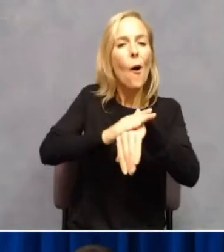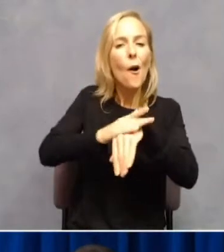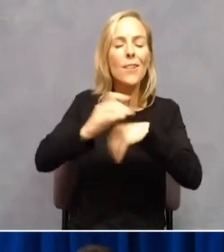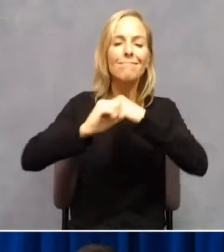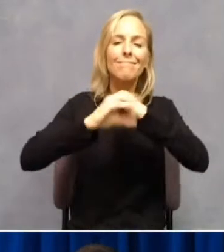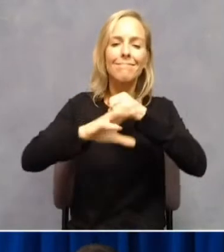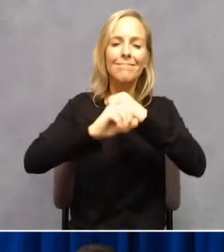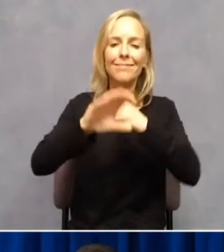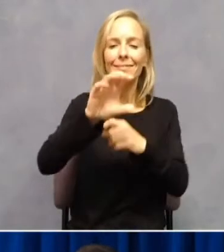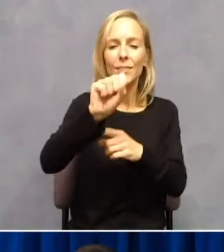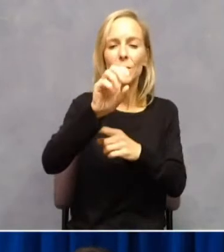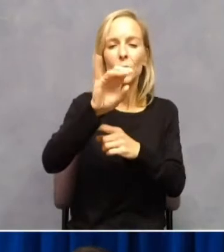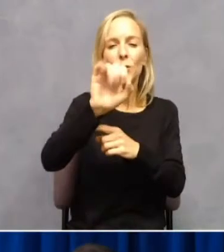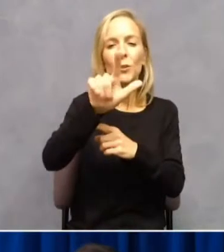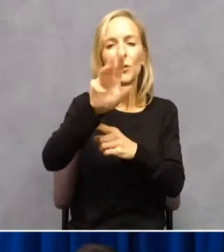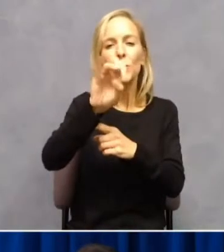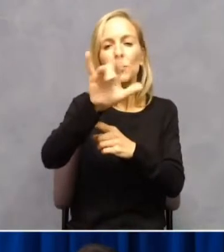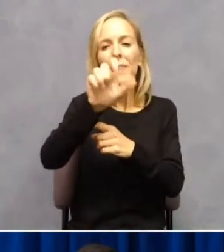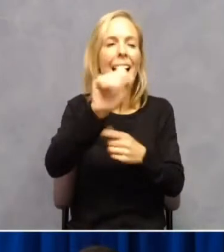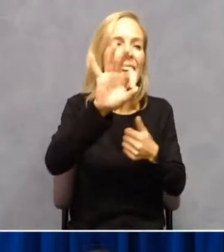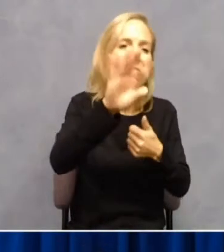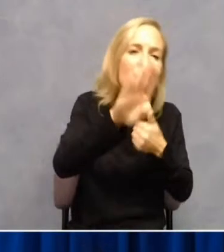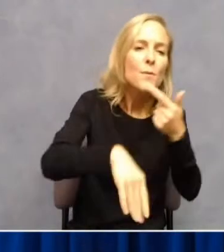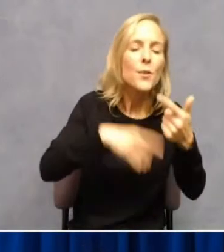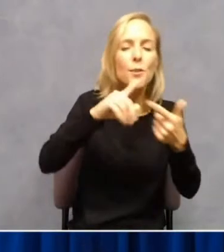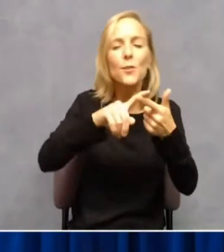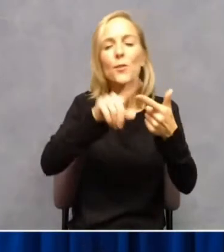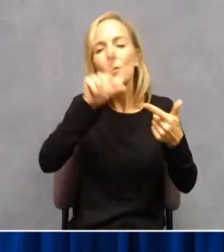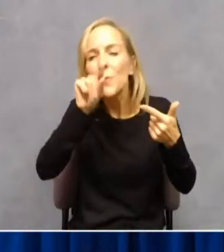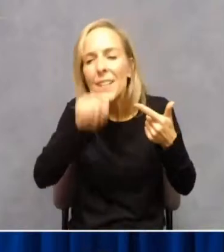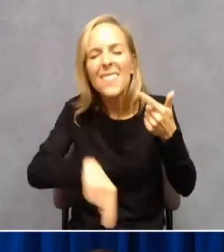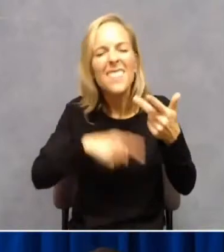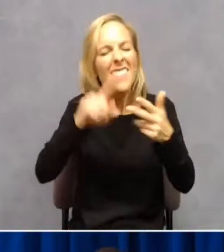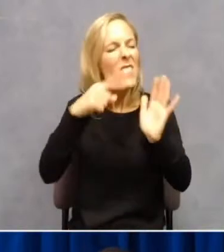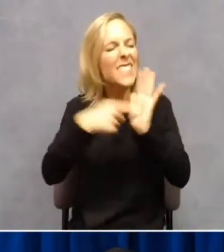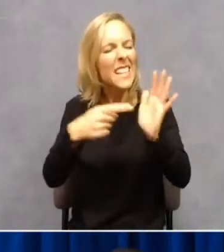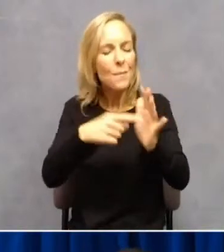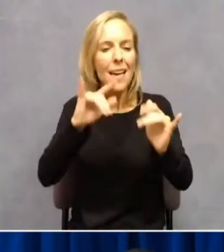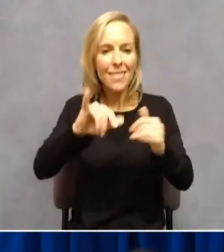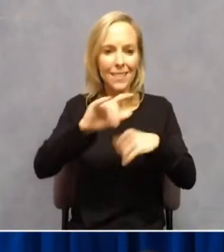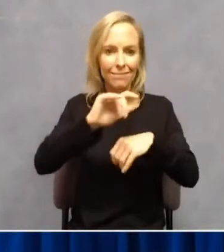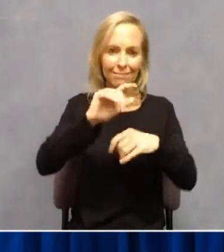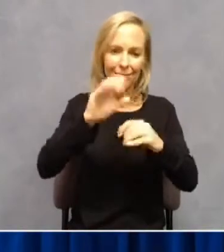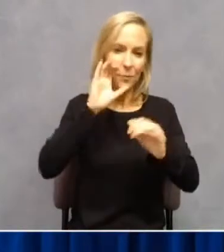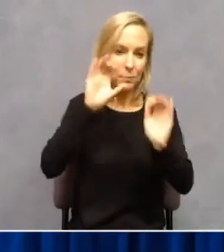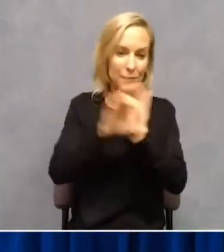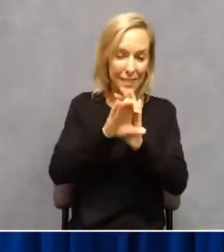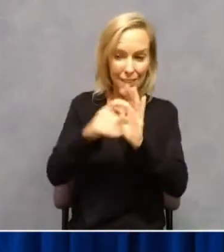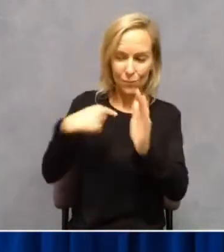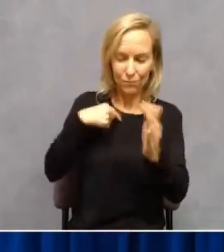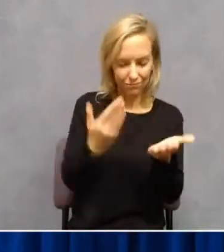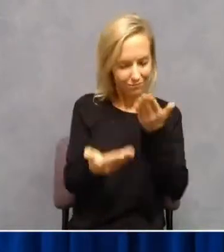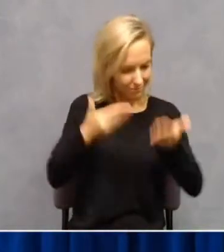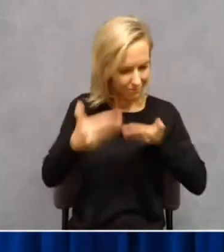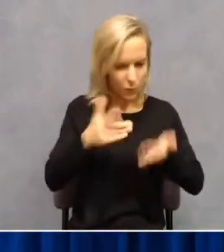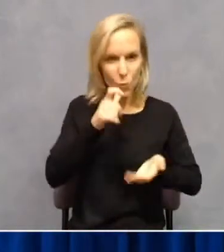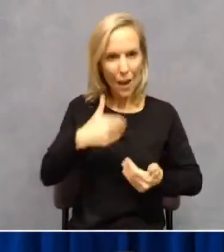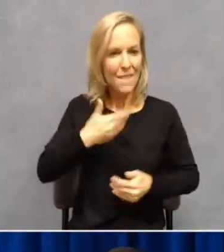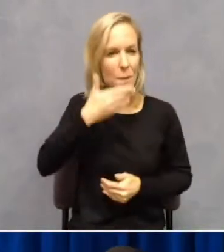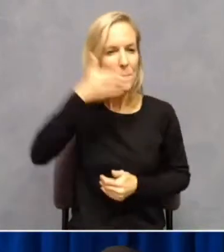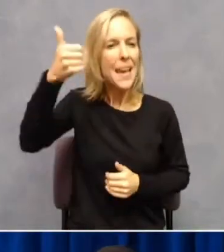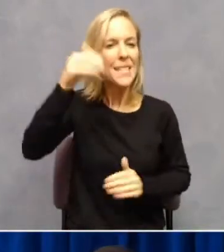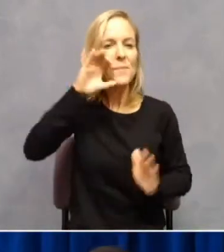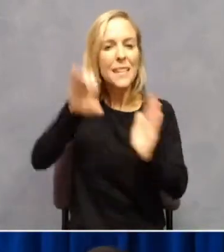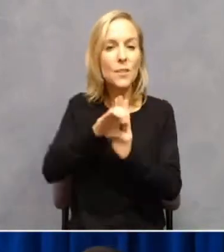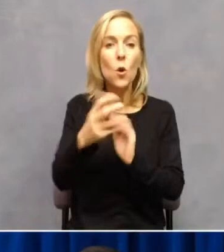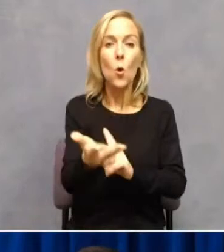people are doing the right thing, and we want other people to see that. So today, we have our 3 winners that we'll be